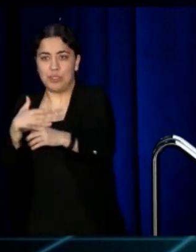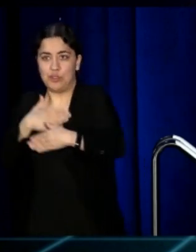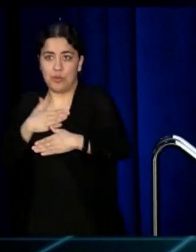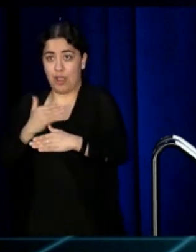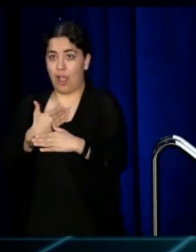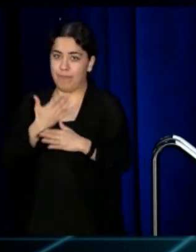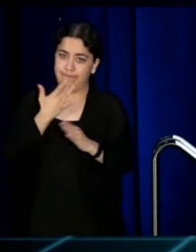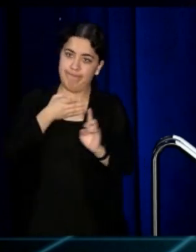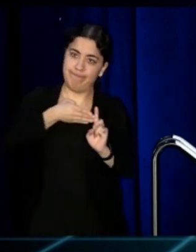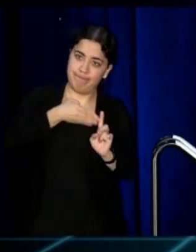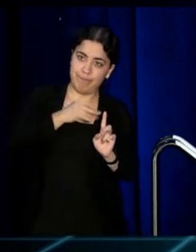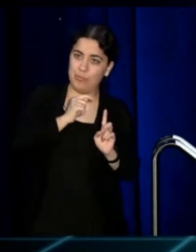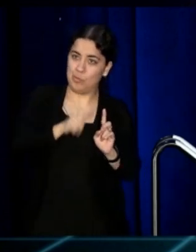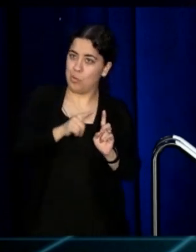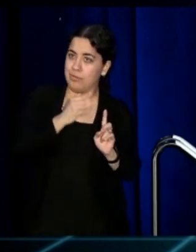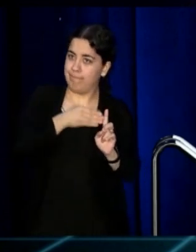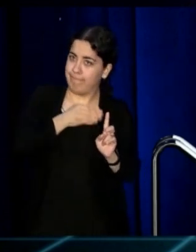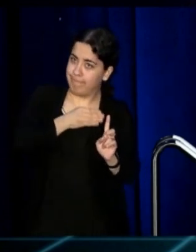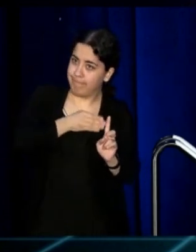use,